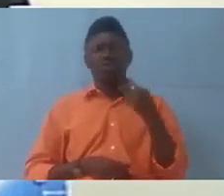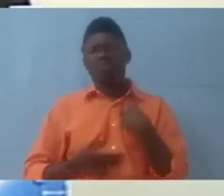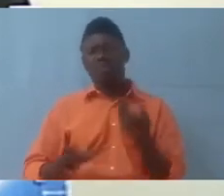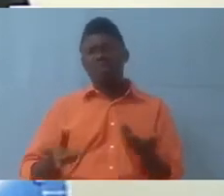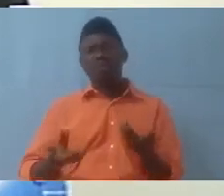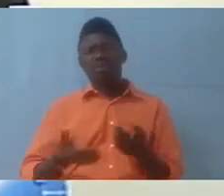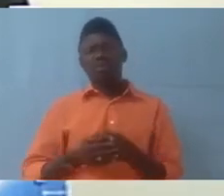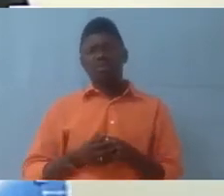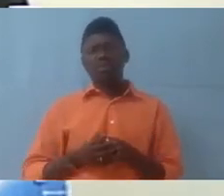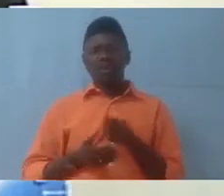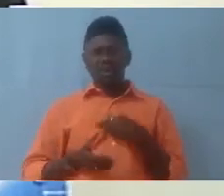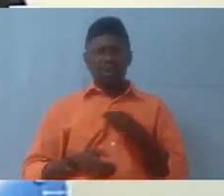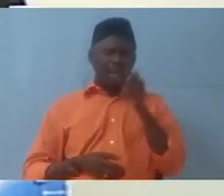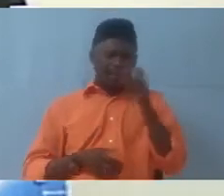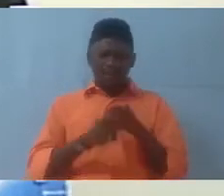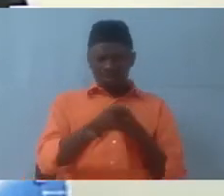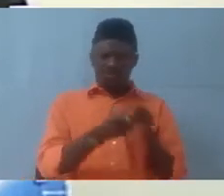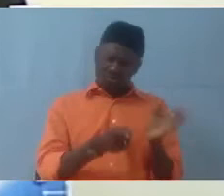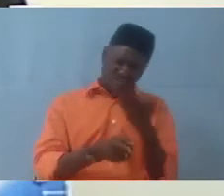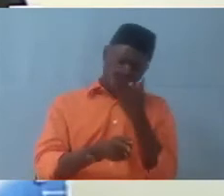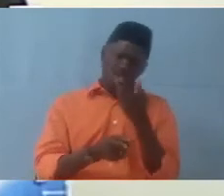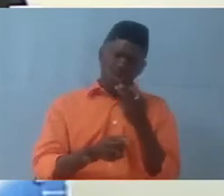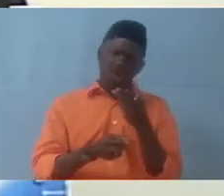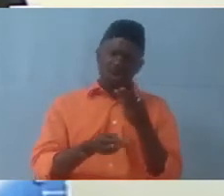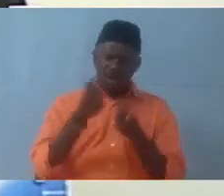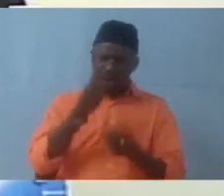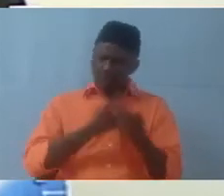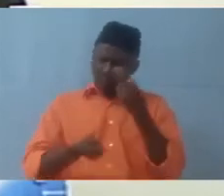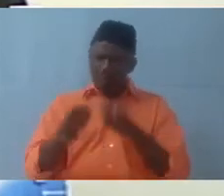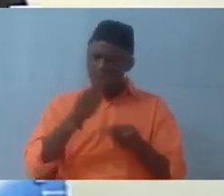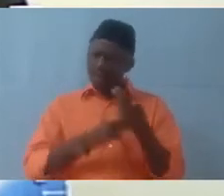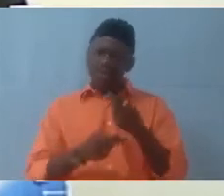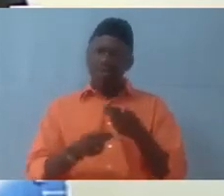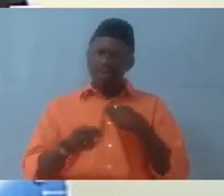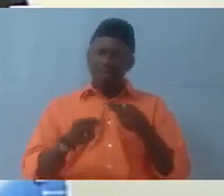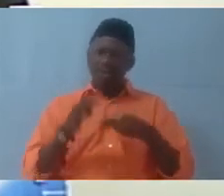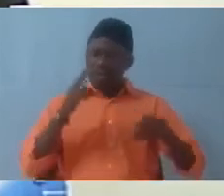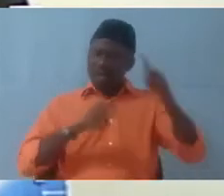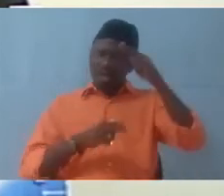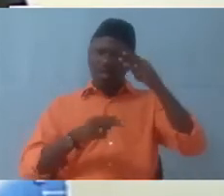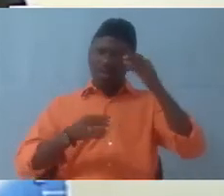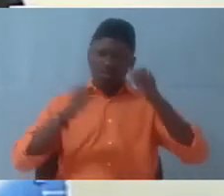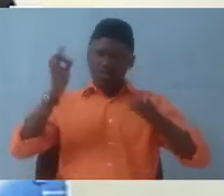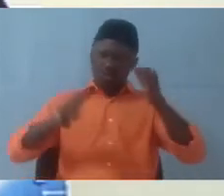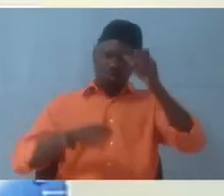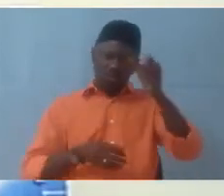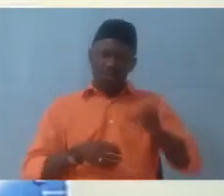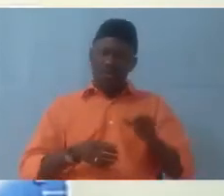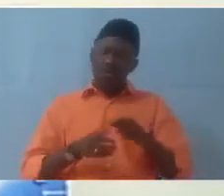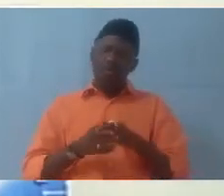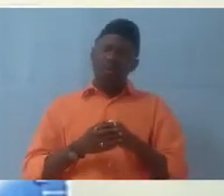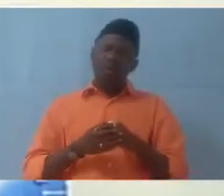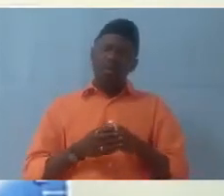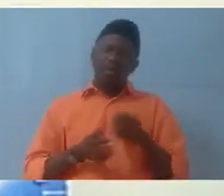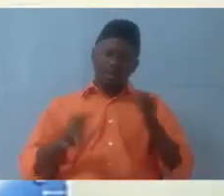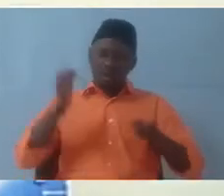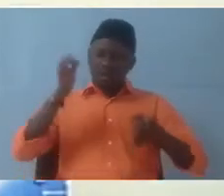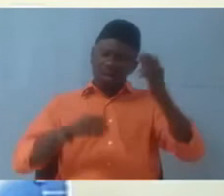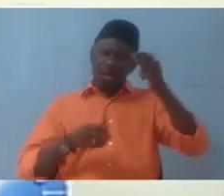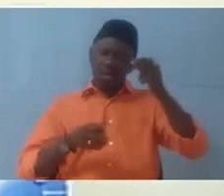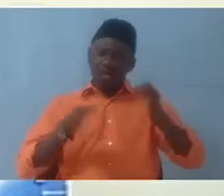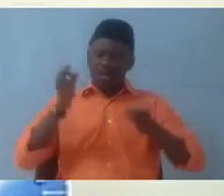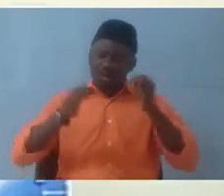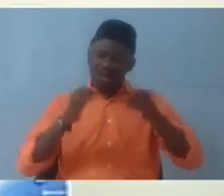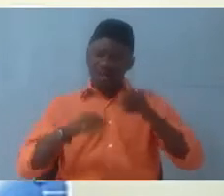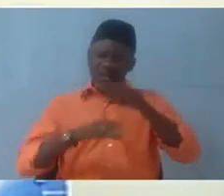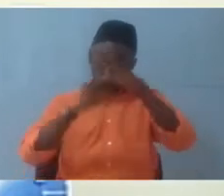Let the complainant go on appeal. Nak ki tawat nak na dem appeal d'appel. Besides, you guys don't even have to, powers